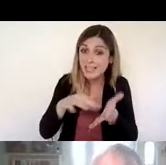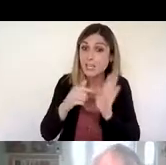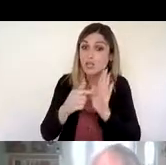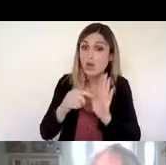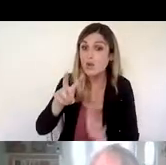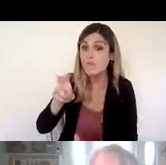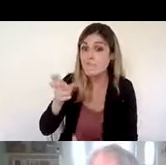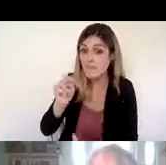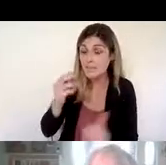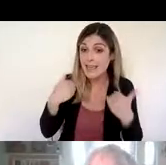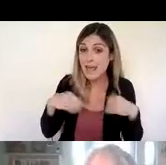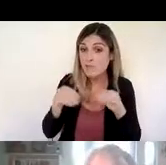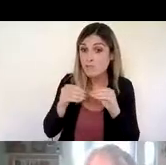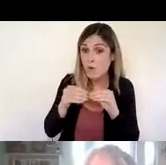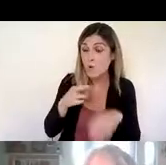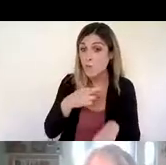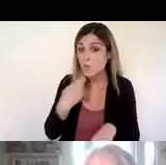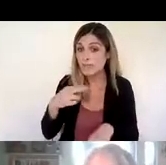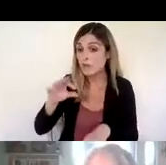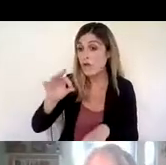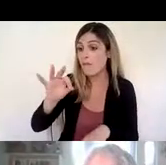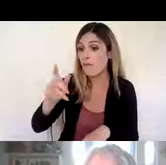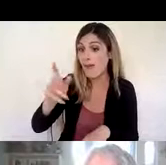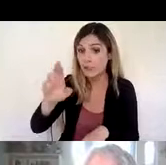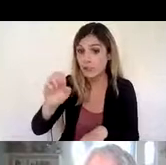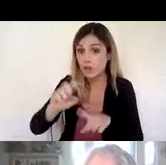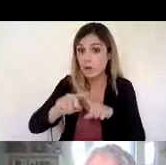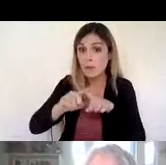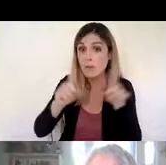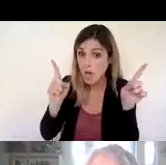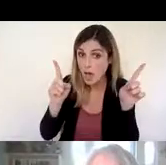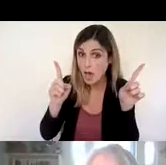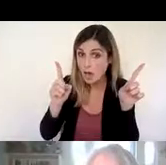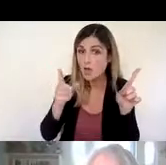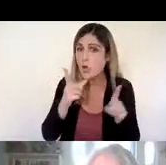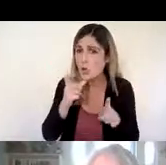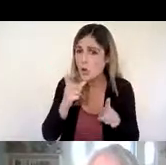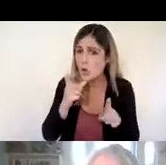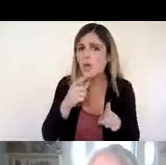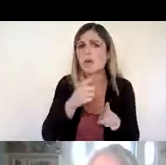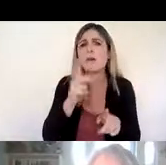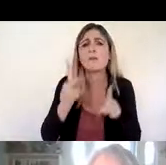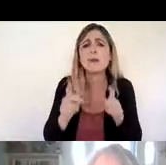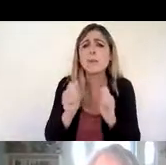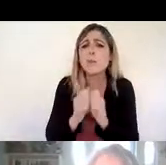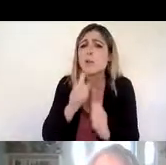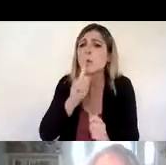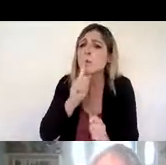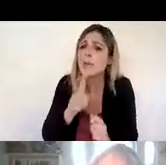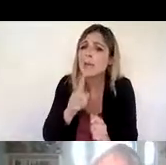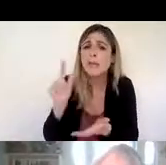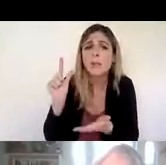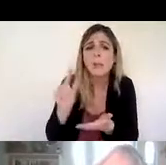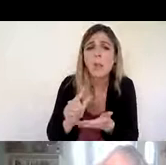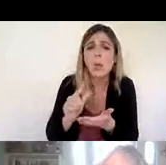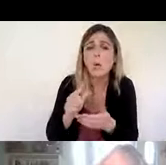of fractures, but the findings were limited to people who had very low body mass index, very low body weights. When we